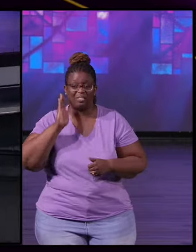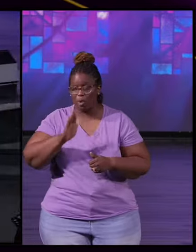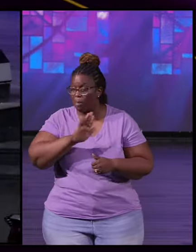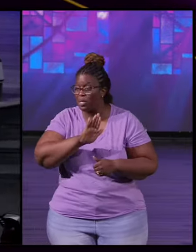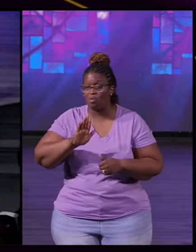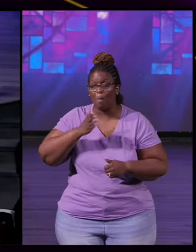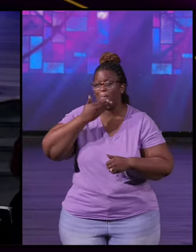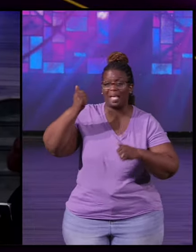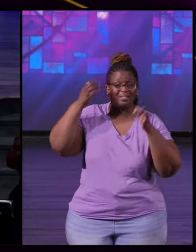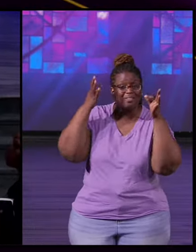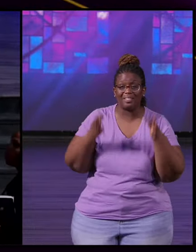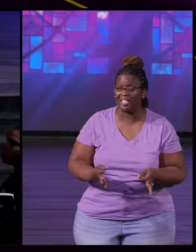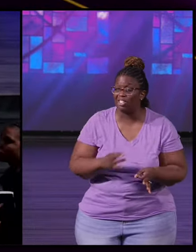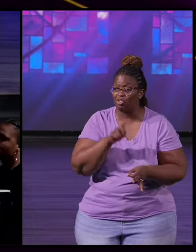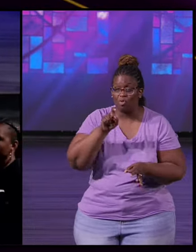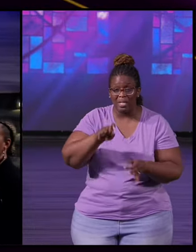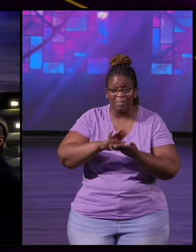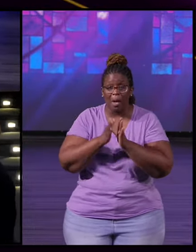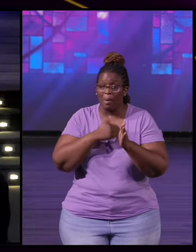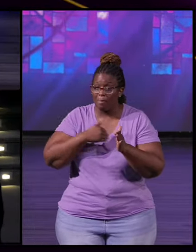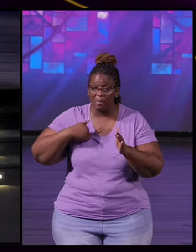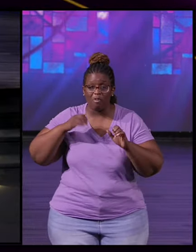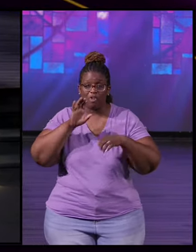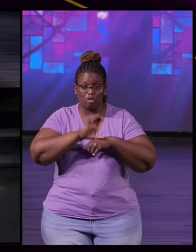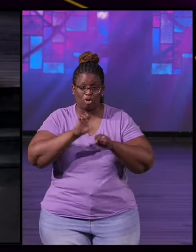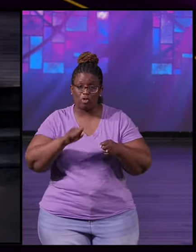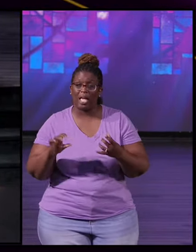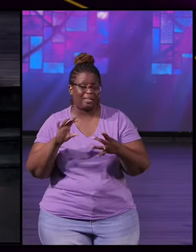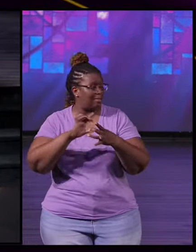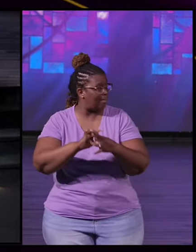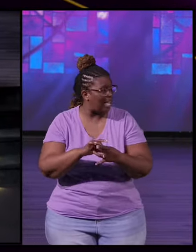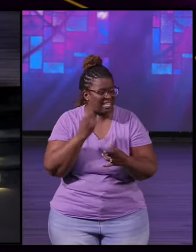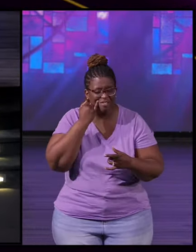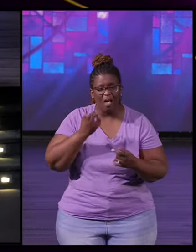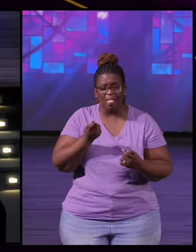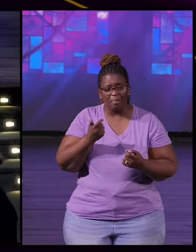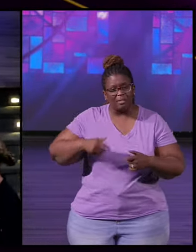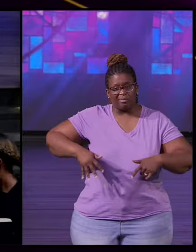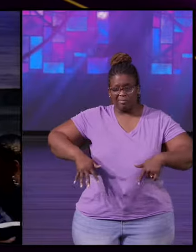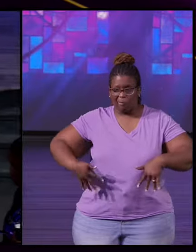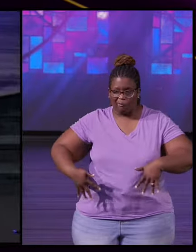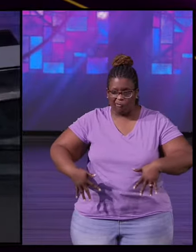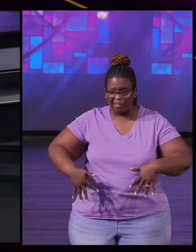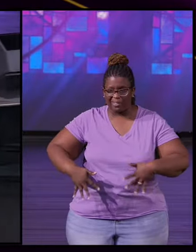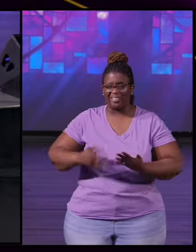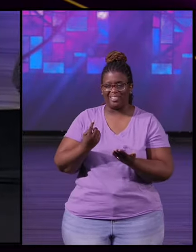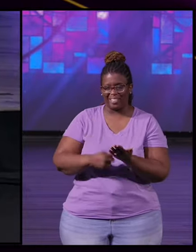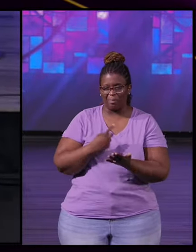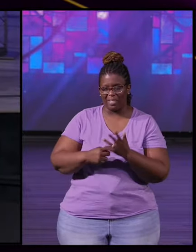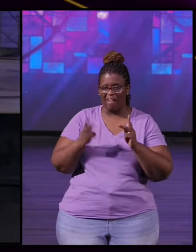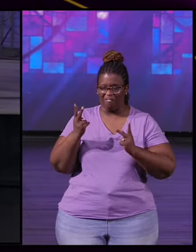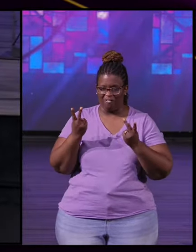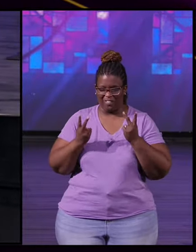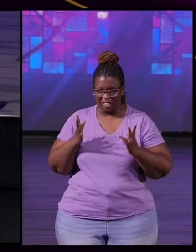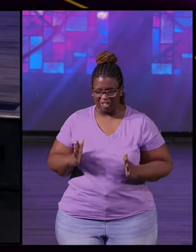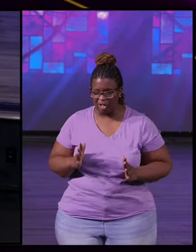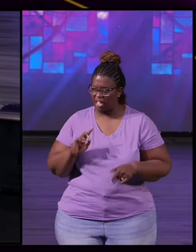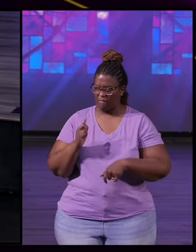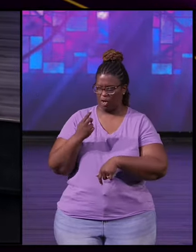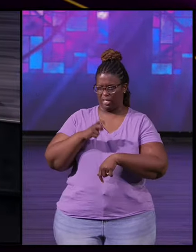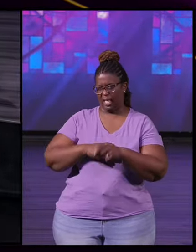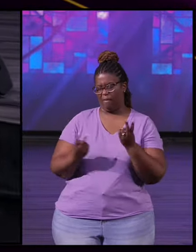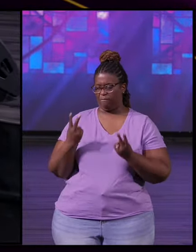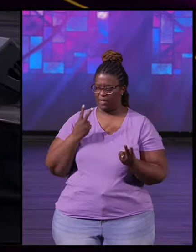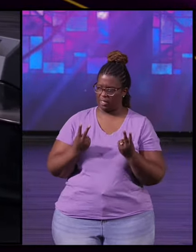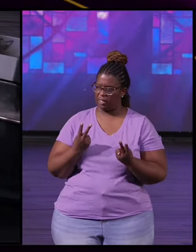You need a church home where you need to connect. So if you're a little nervous, you know, sometimes first-time visitors wind up joining our church and they're like,